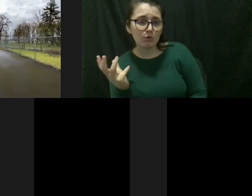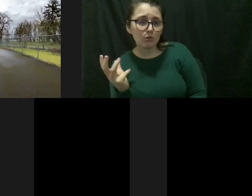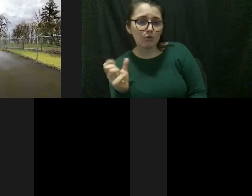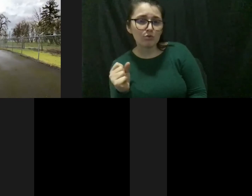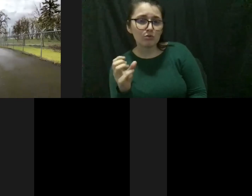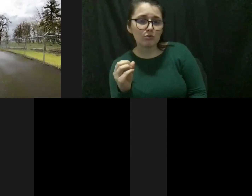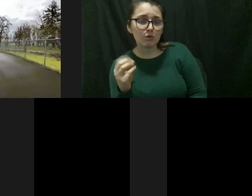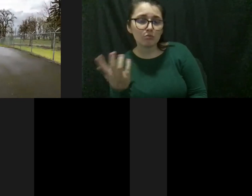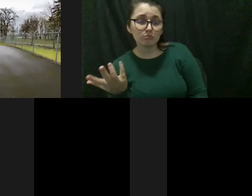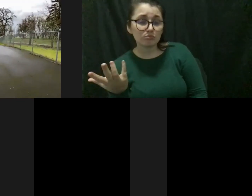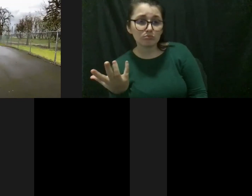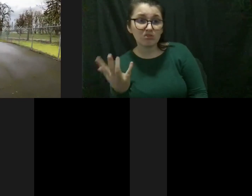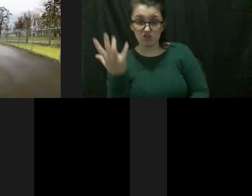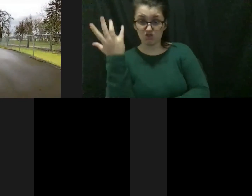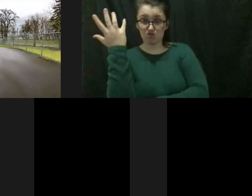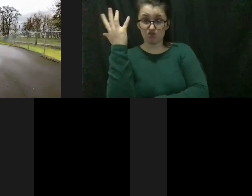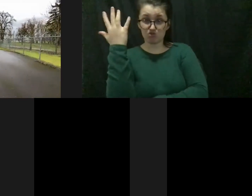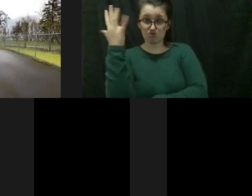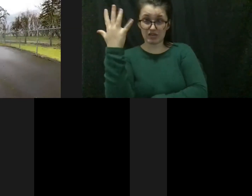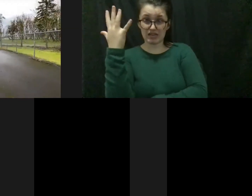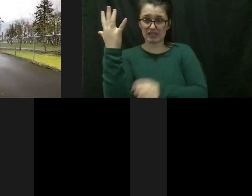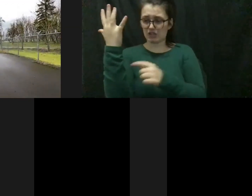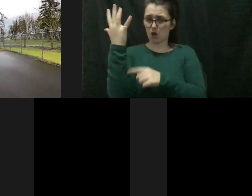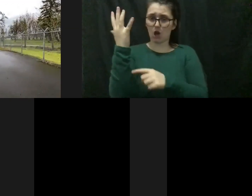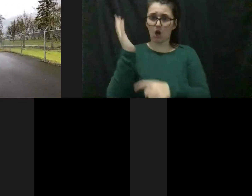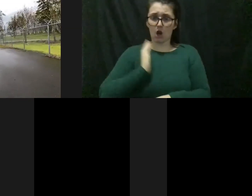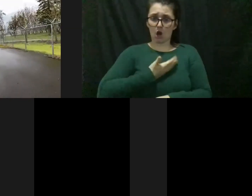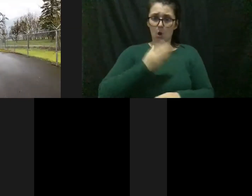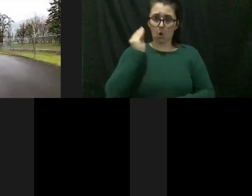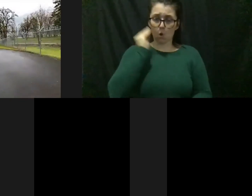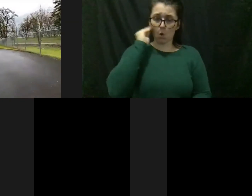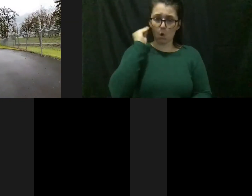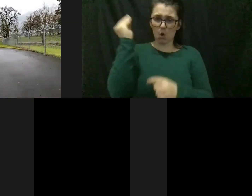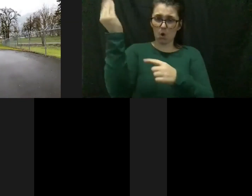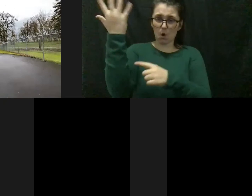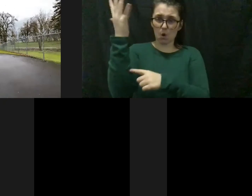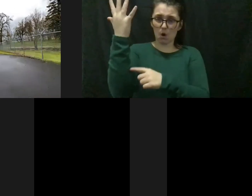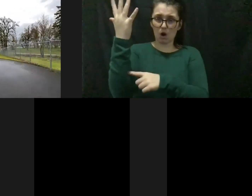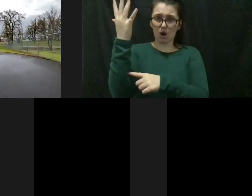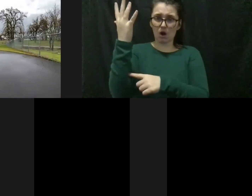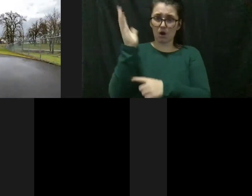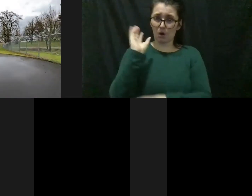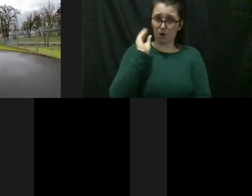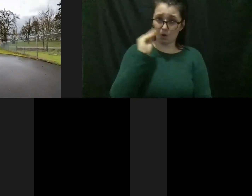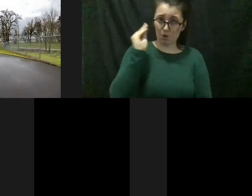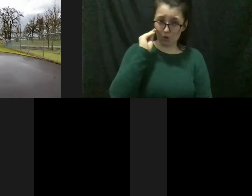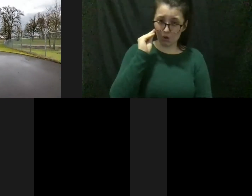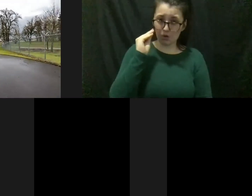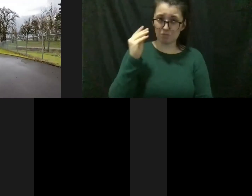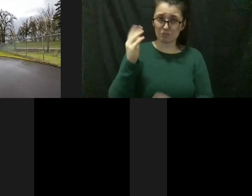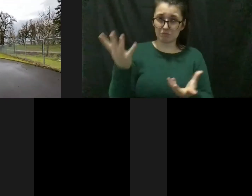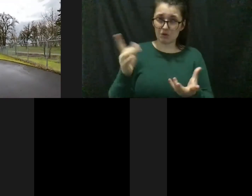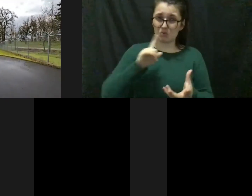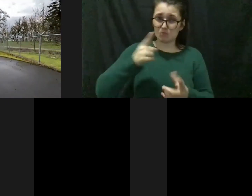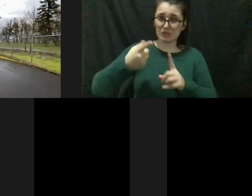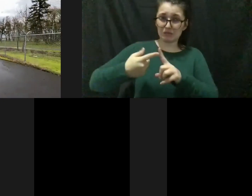soil. And then also why we have stormwater education programs, like when it rains, you see water running down